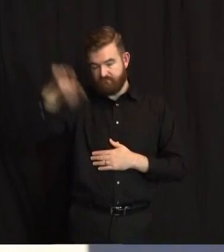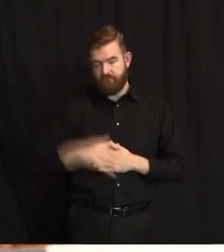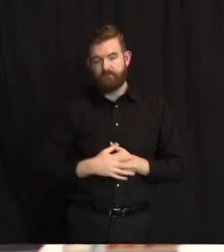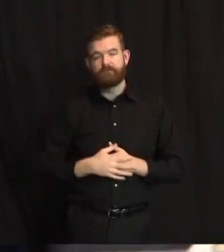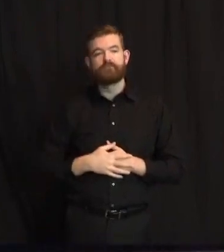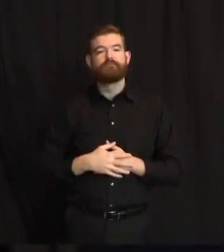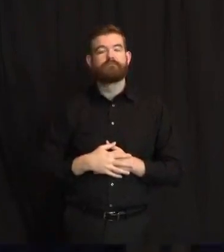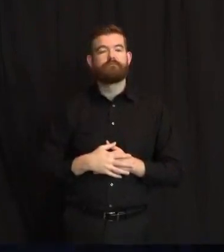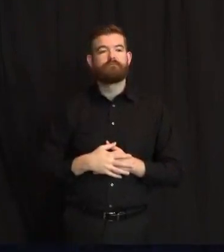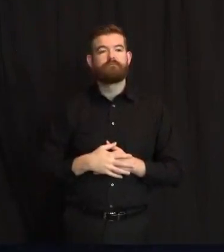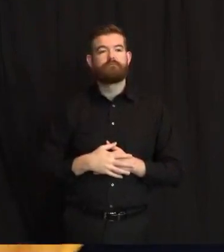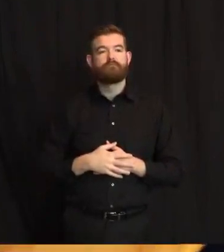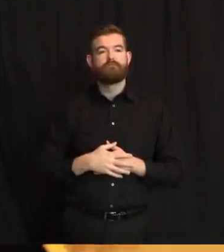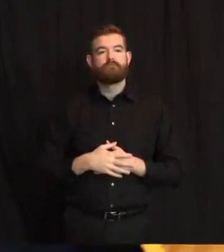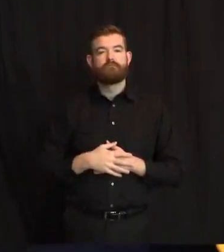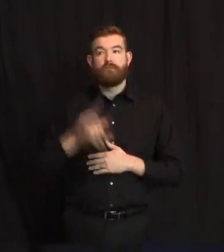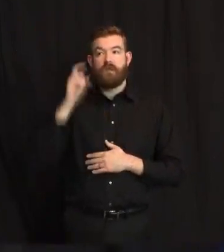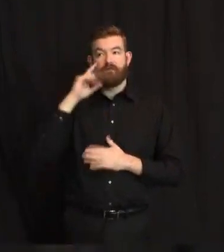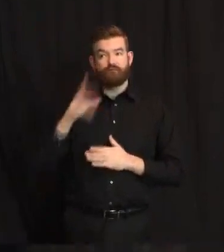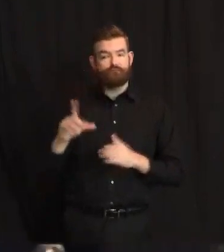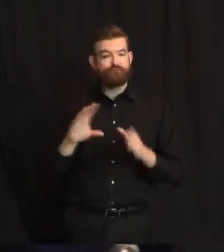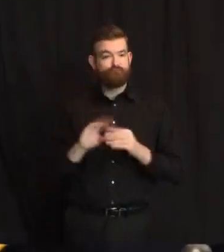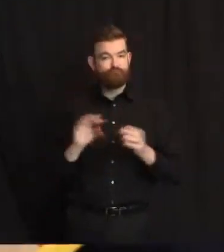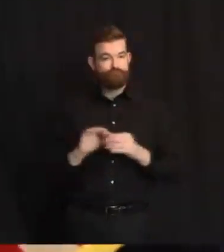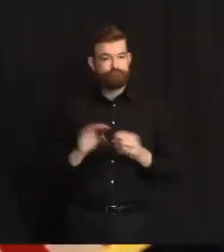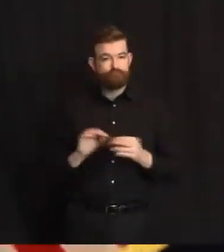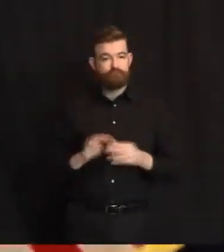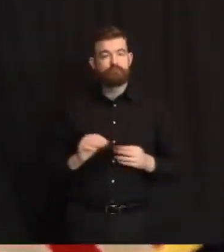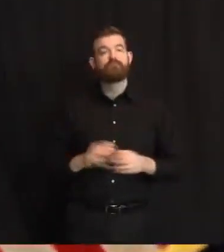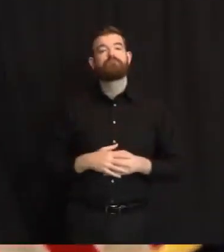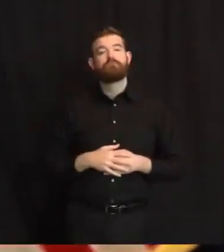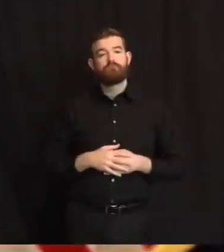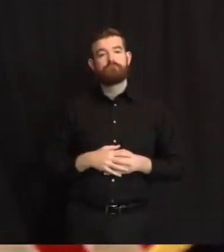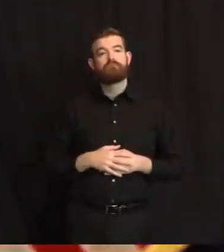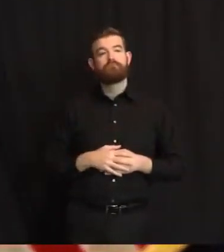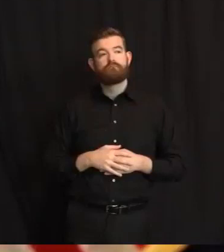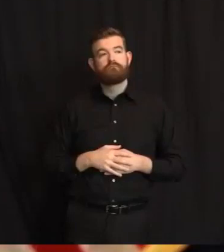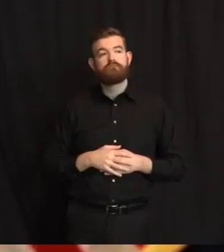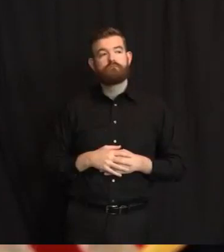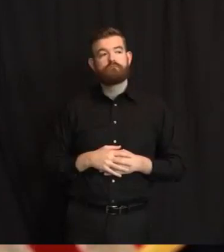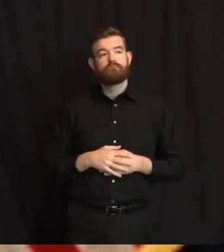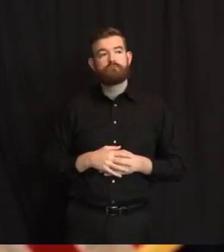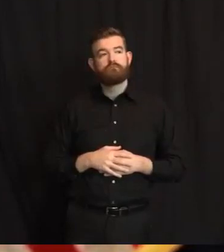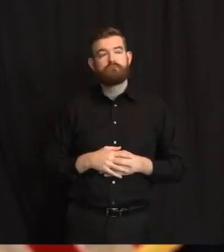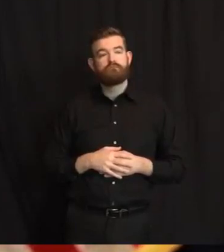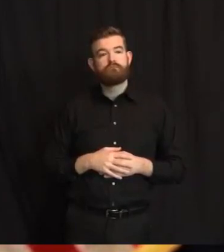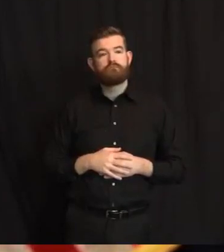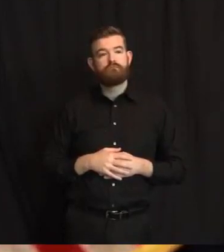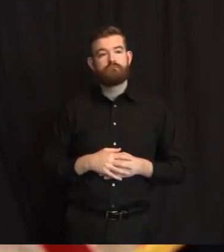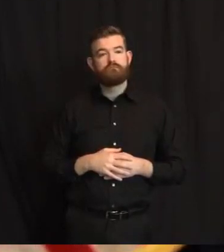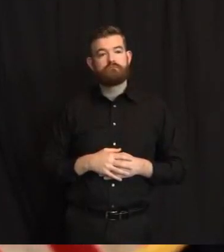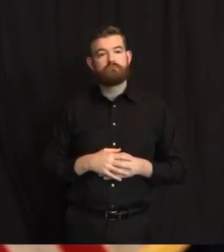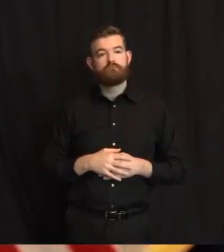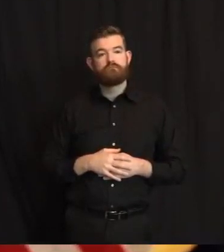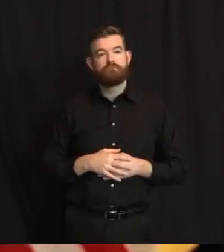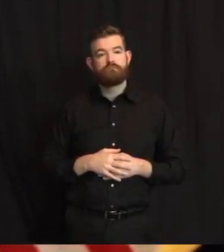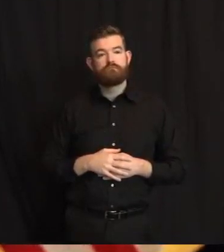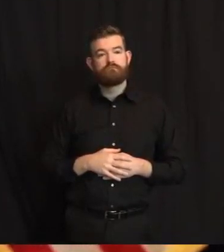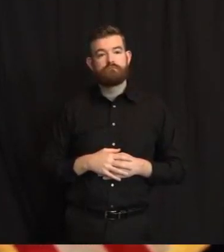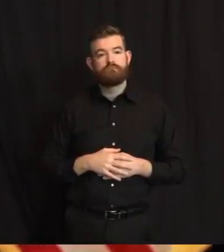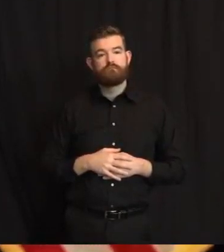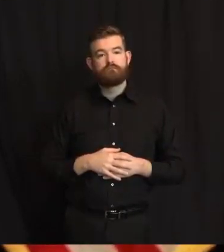even though I'm not even going to question the date as to when we peak. Please, God, don't